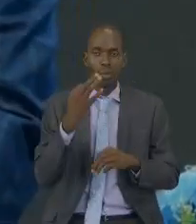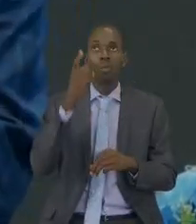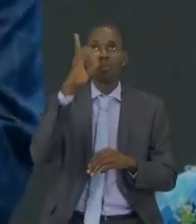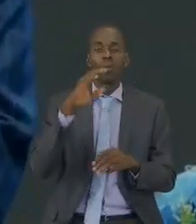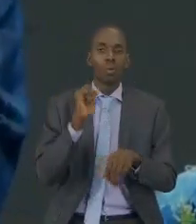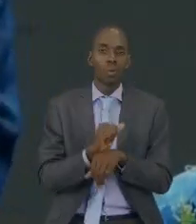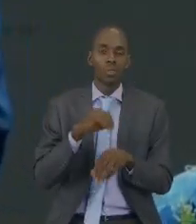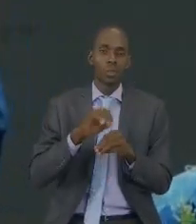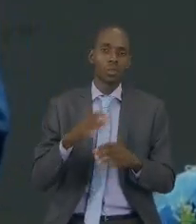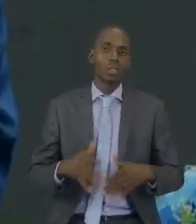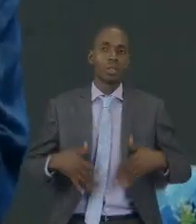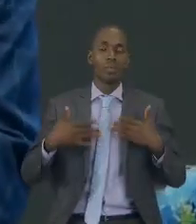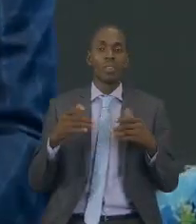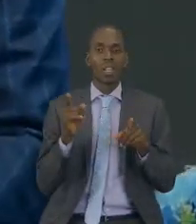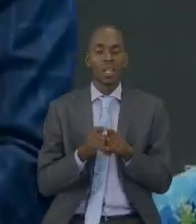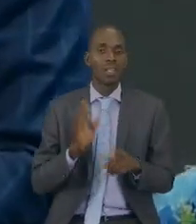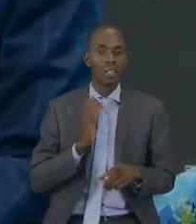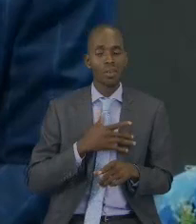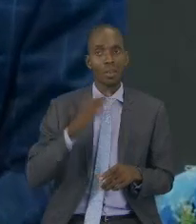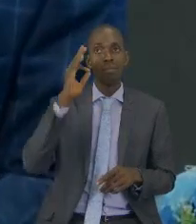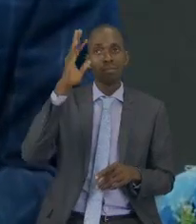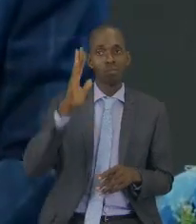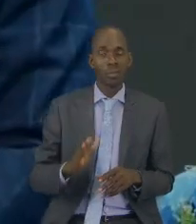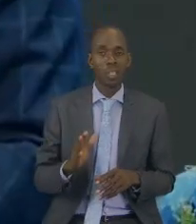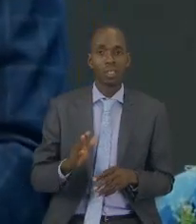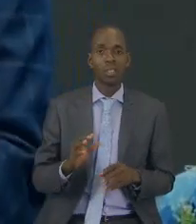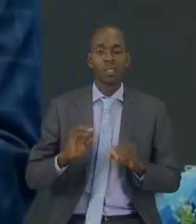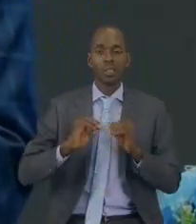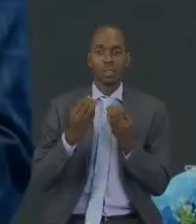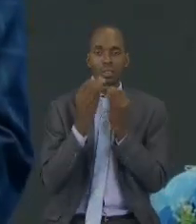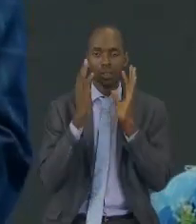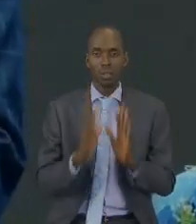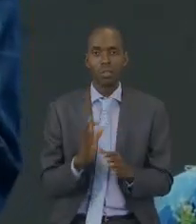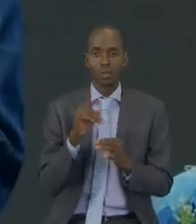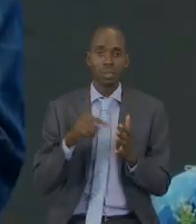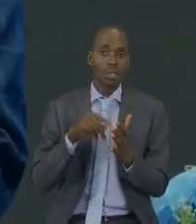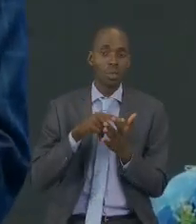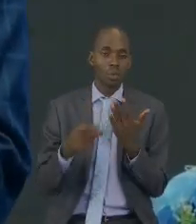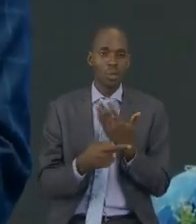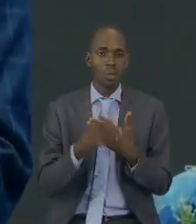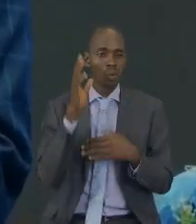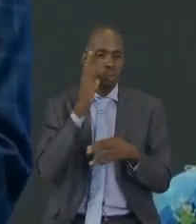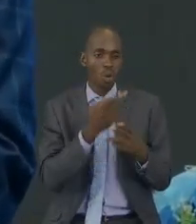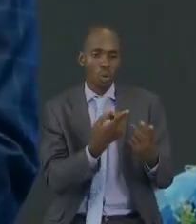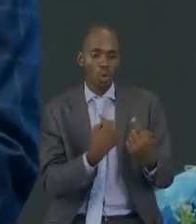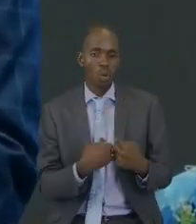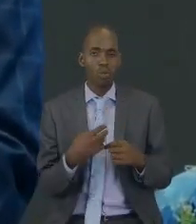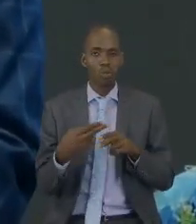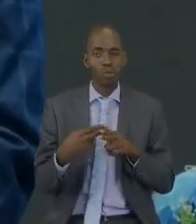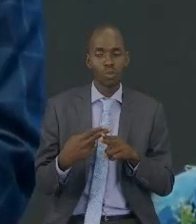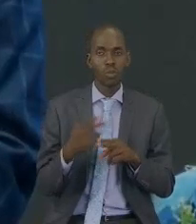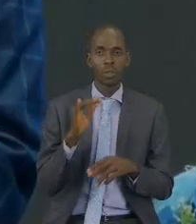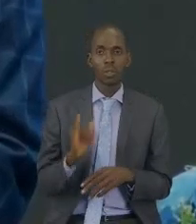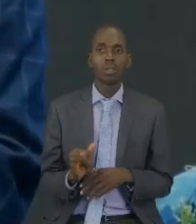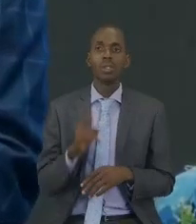life. As our pastor, as the convener of GCK, we come in some few minutes' time,